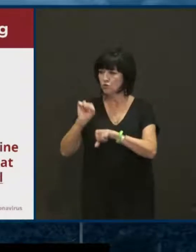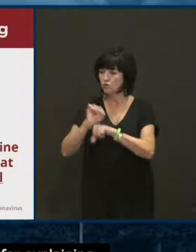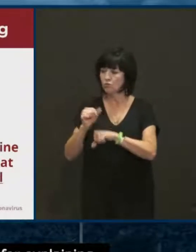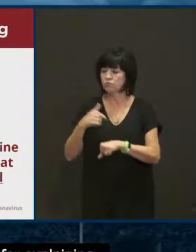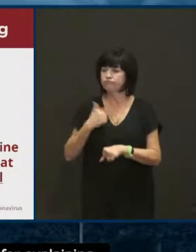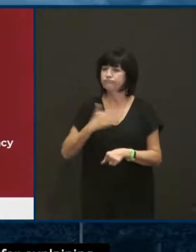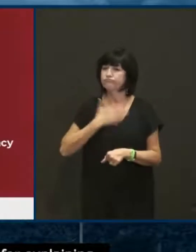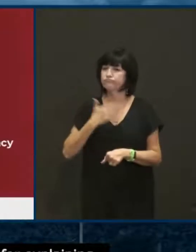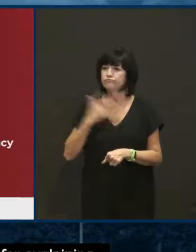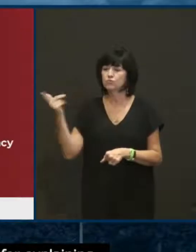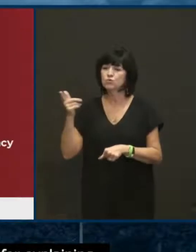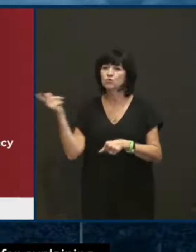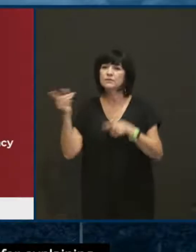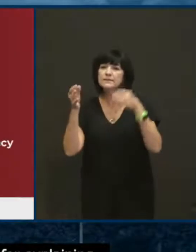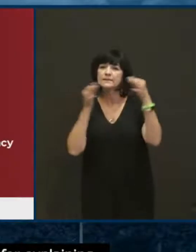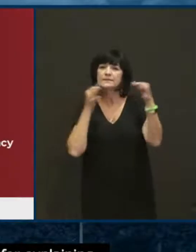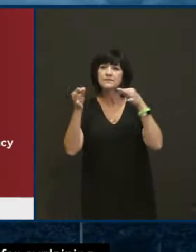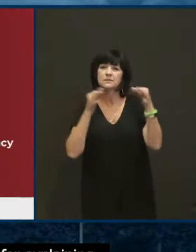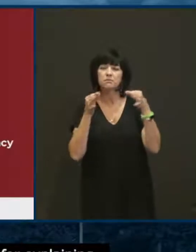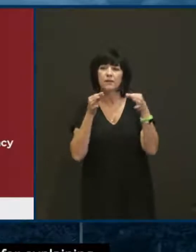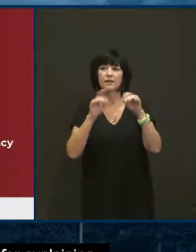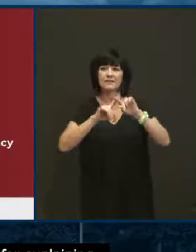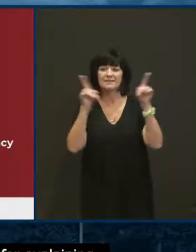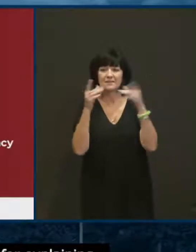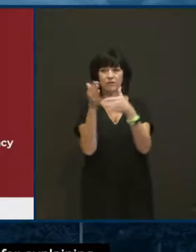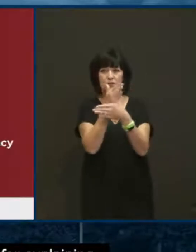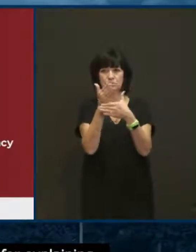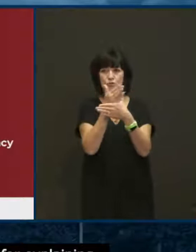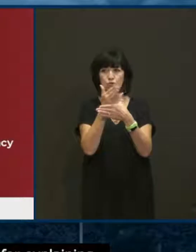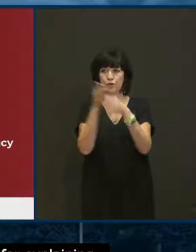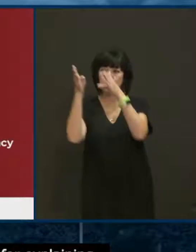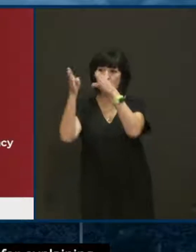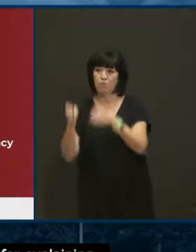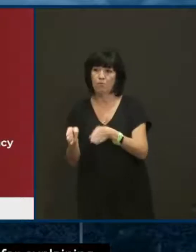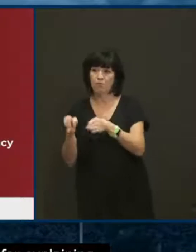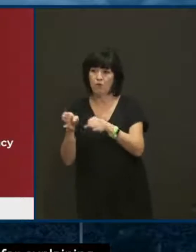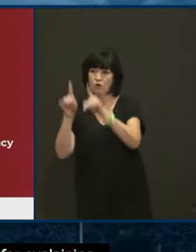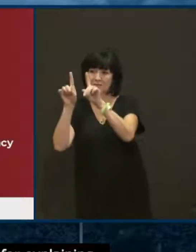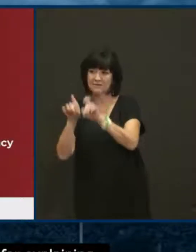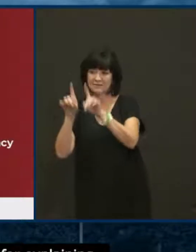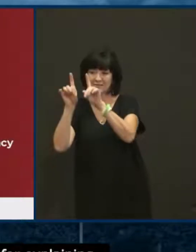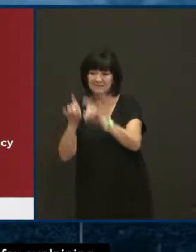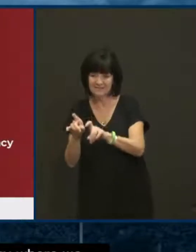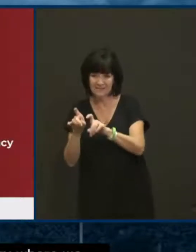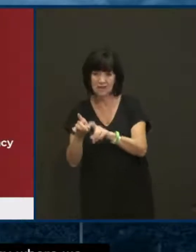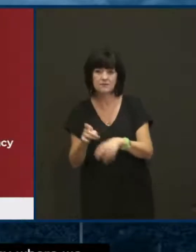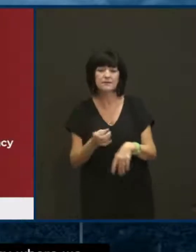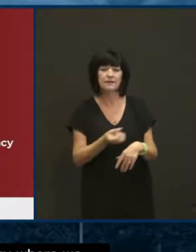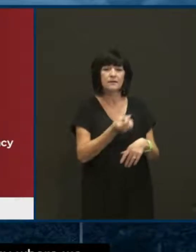the persons tested methodology, where we have on the denominator